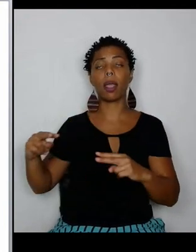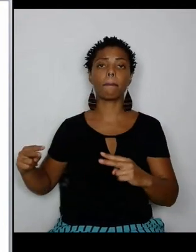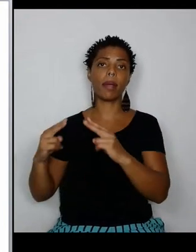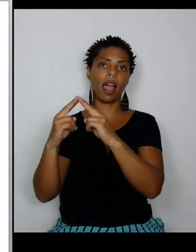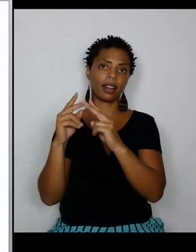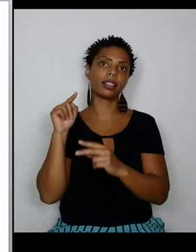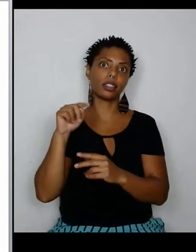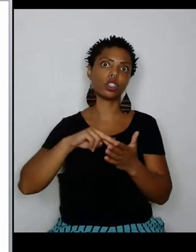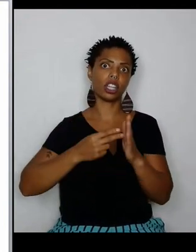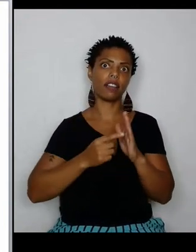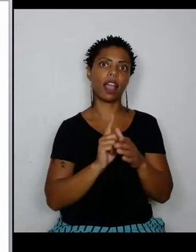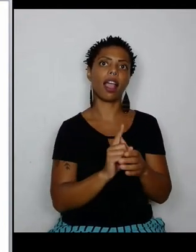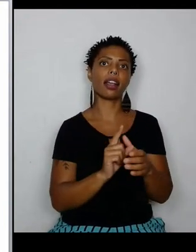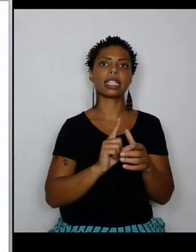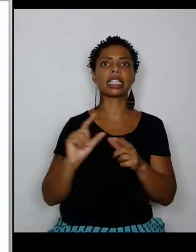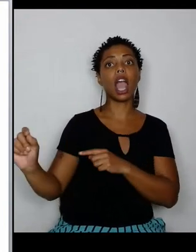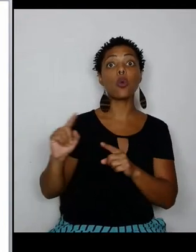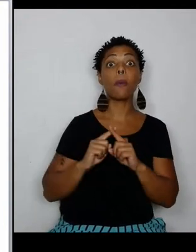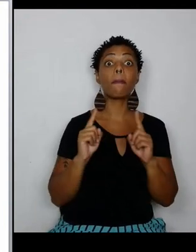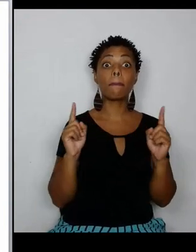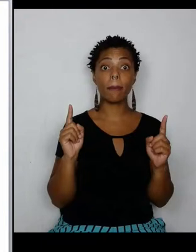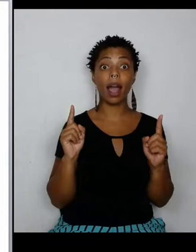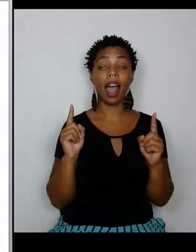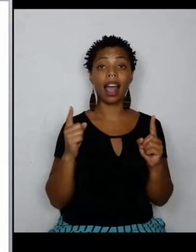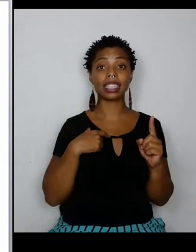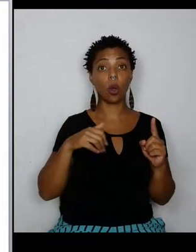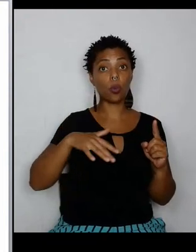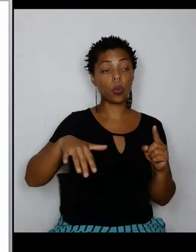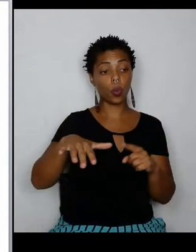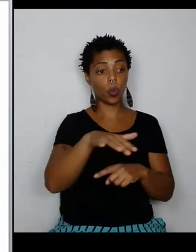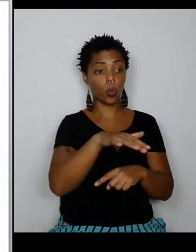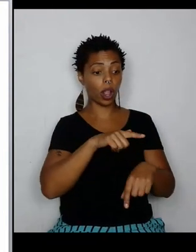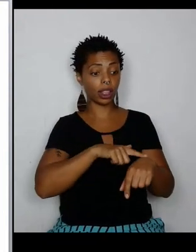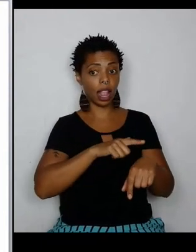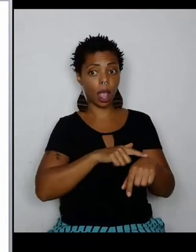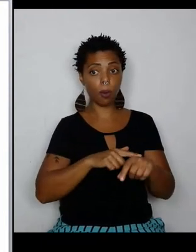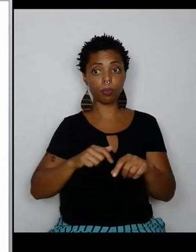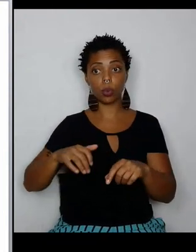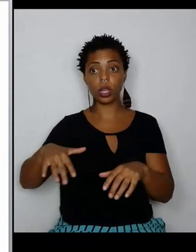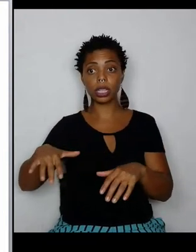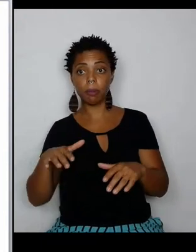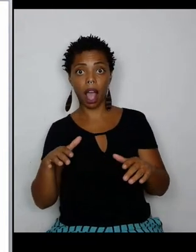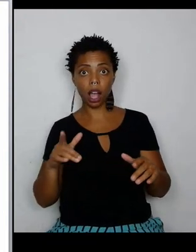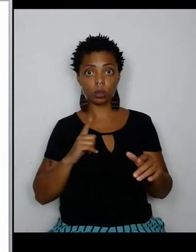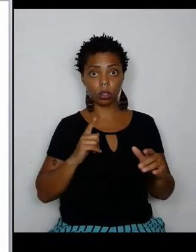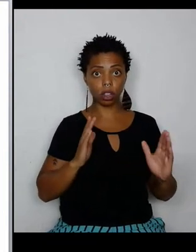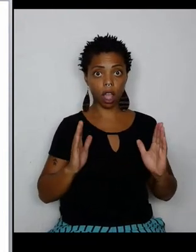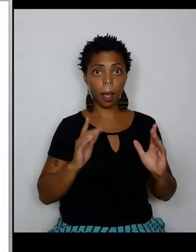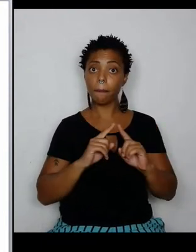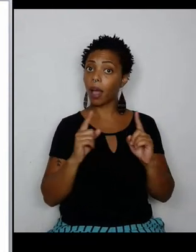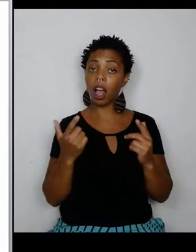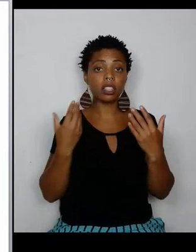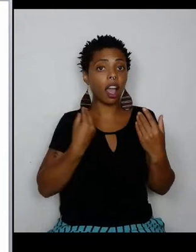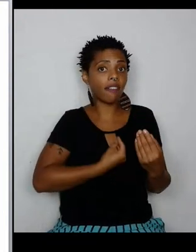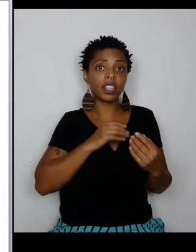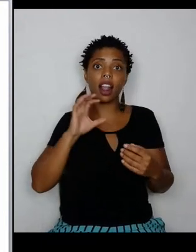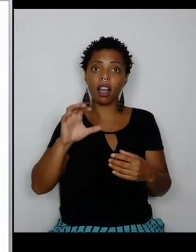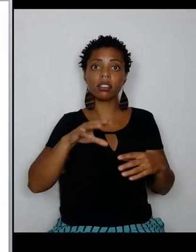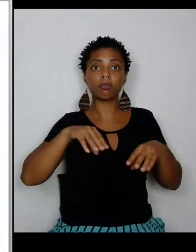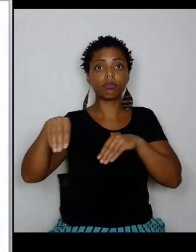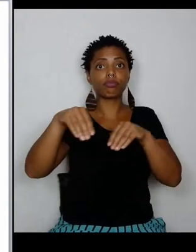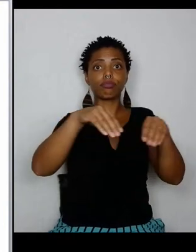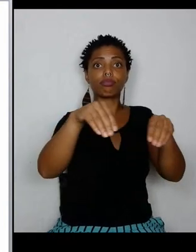time this is a getaway but before locating this in time and space we're looking for the archetypical